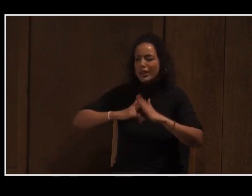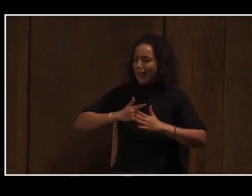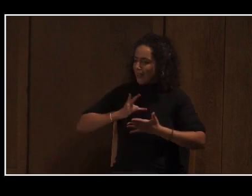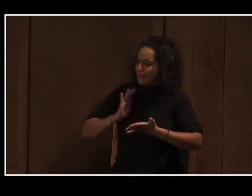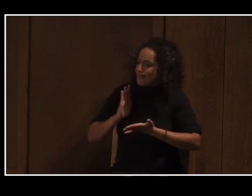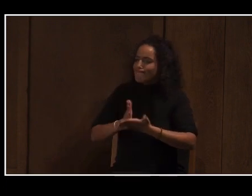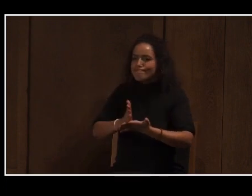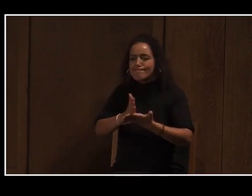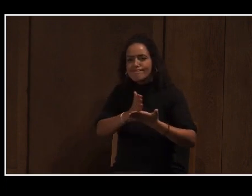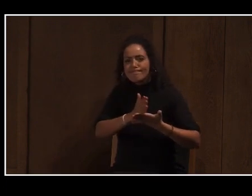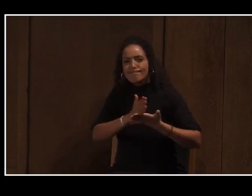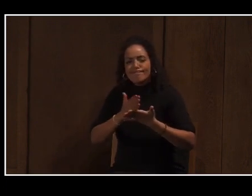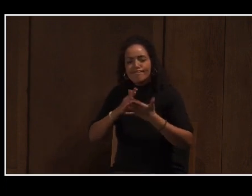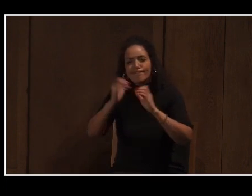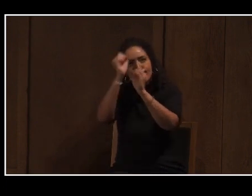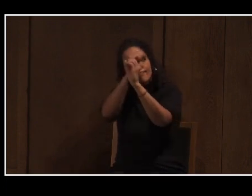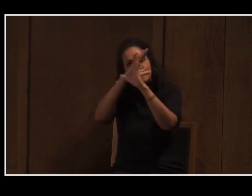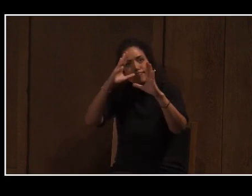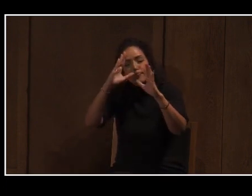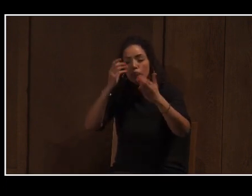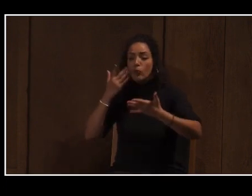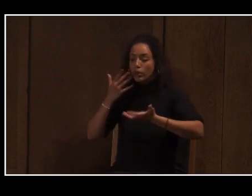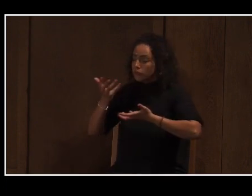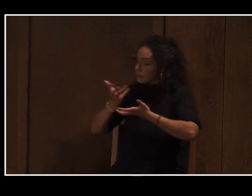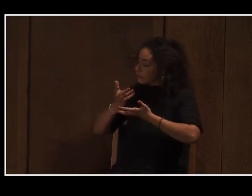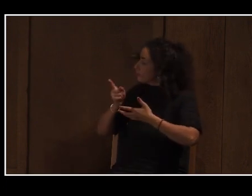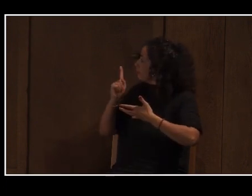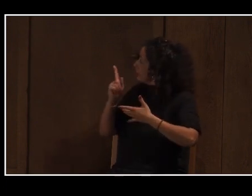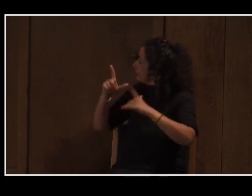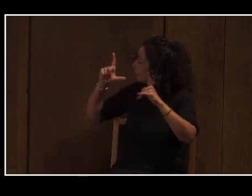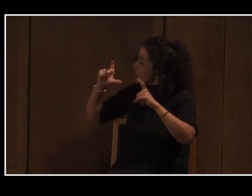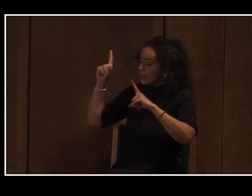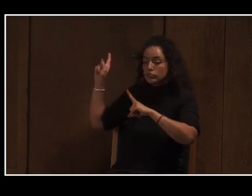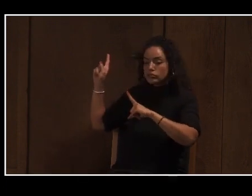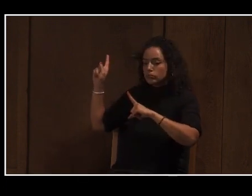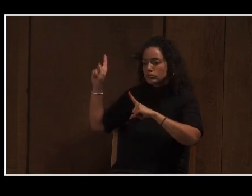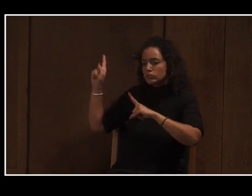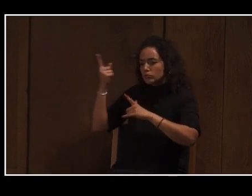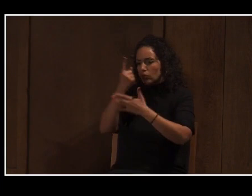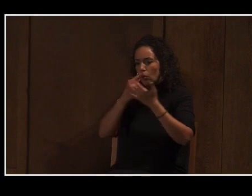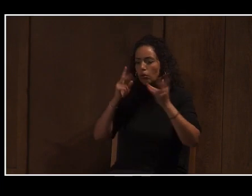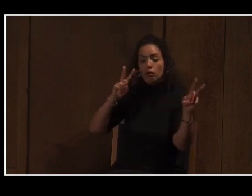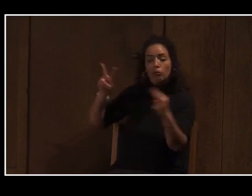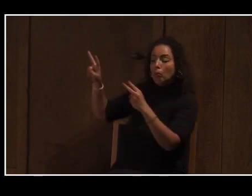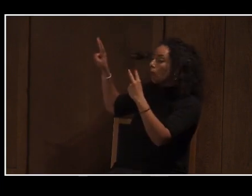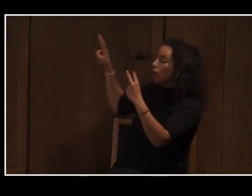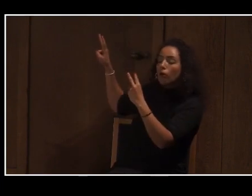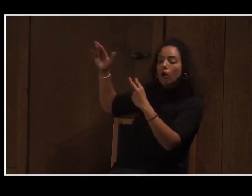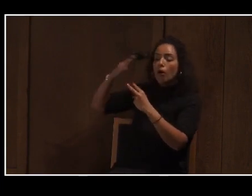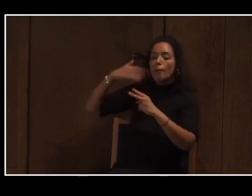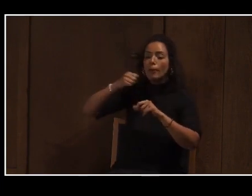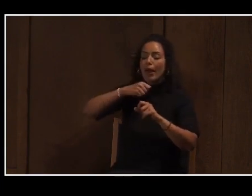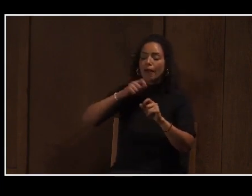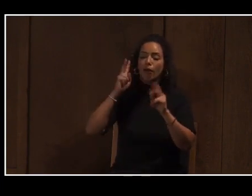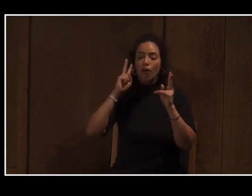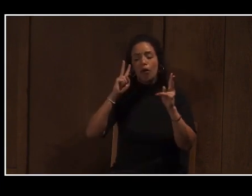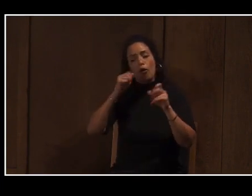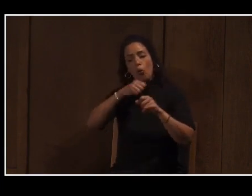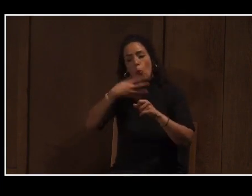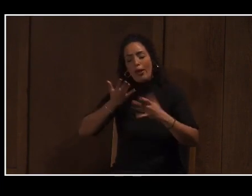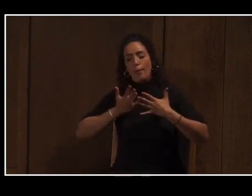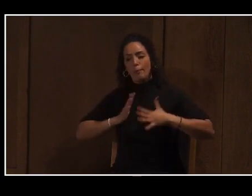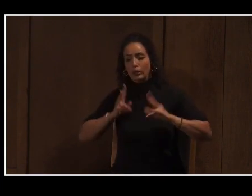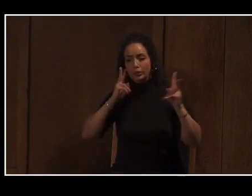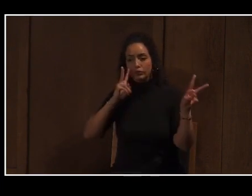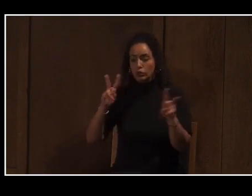image, it was clear that it was not just about making visible black queer Caribbean bodies who were often rendered invisible